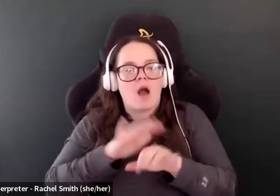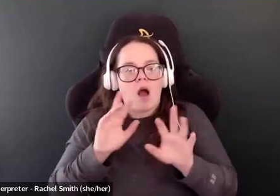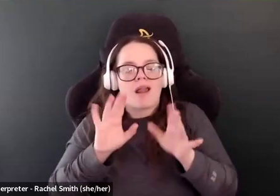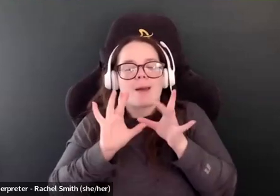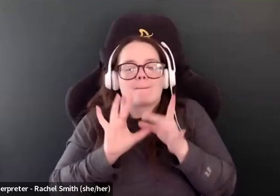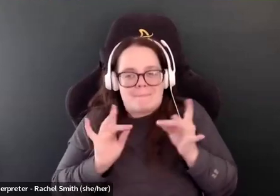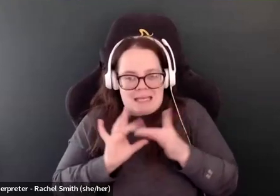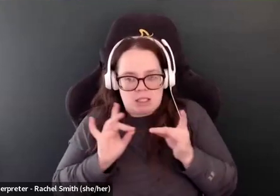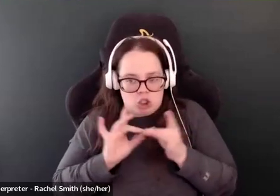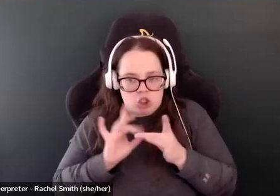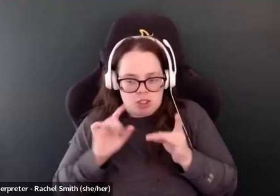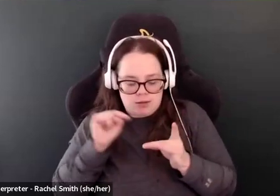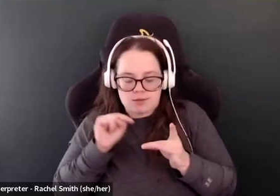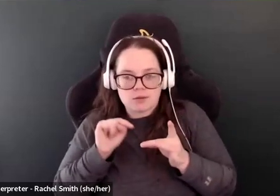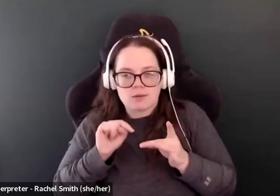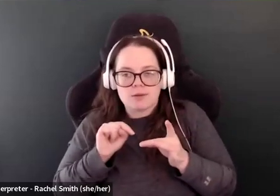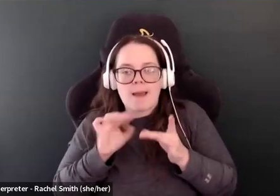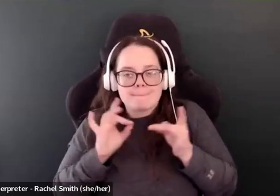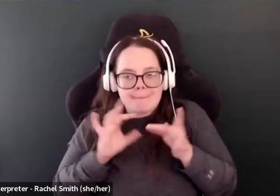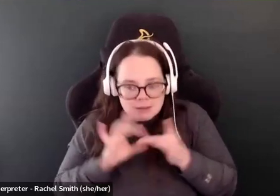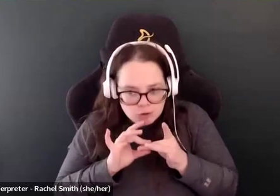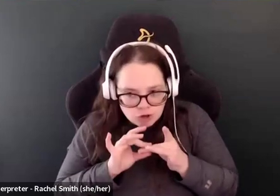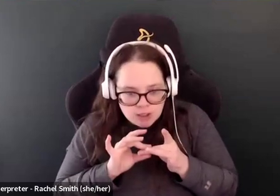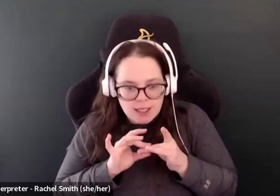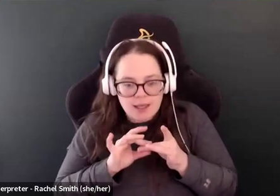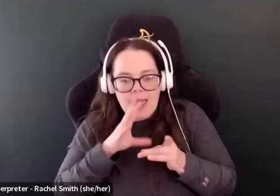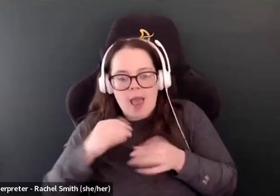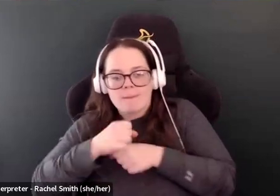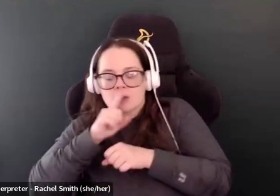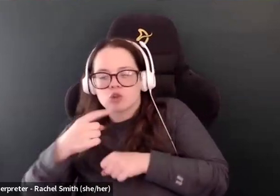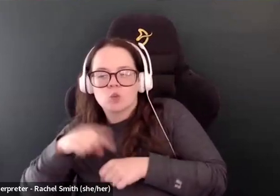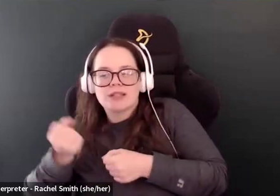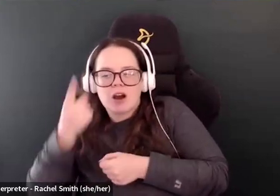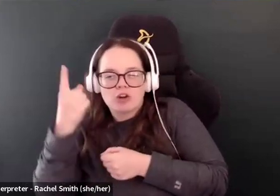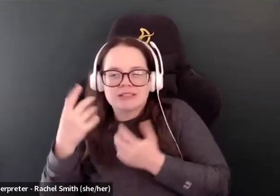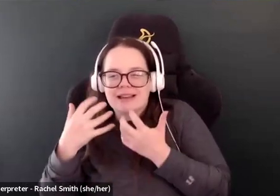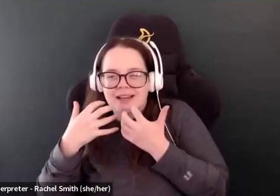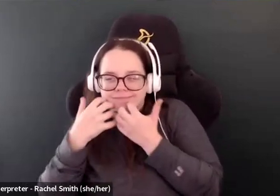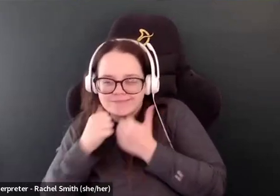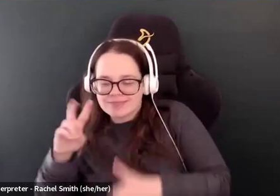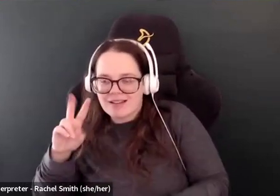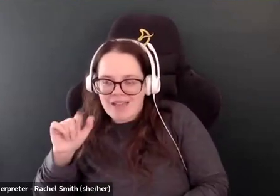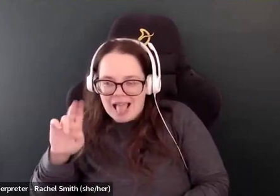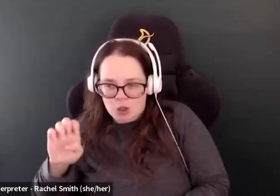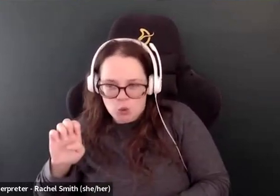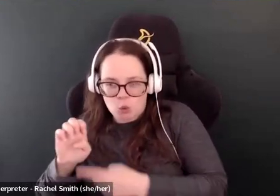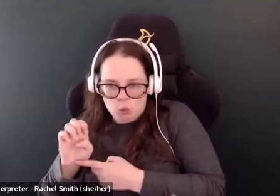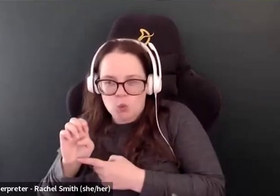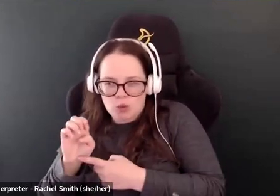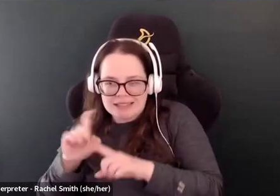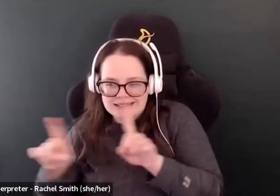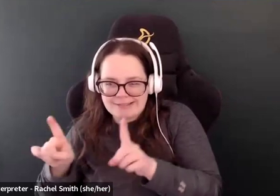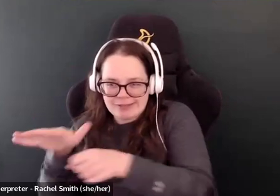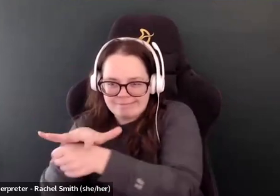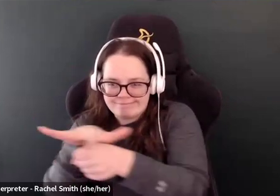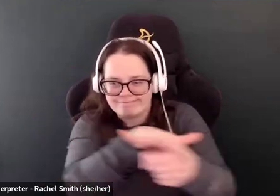we understand what the value proposition is in different sectors for different policymakers, so that we can align